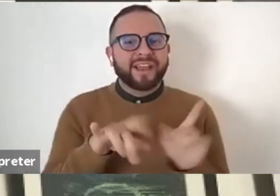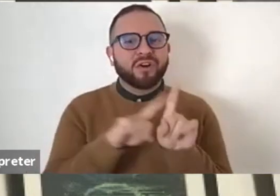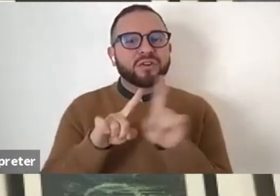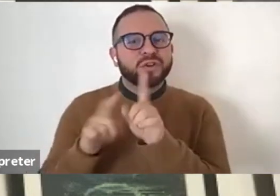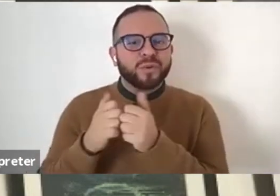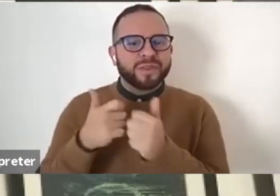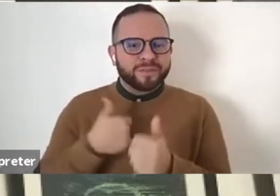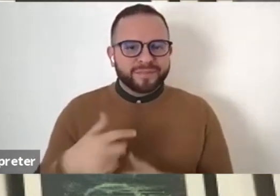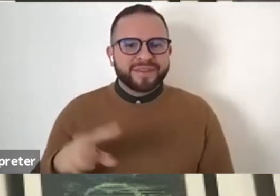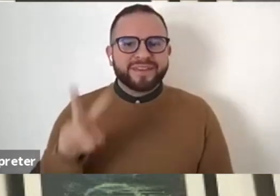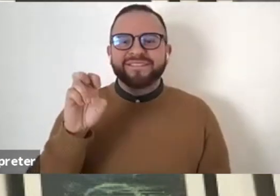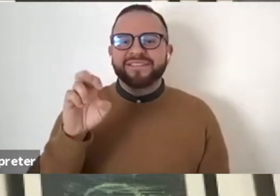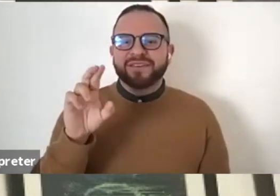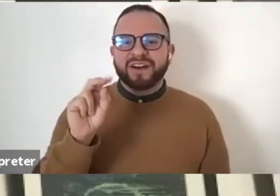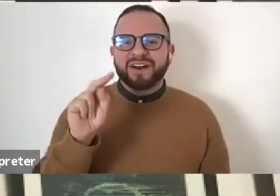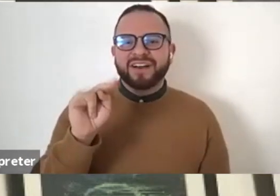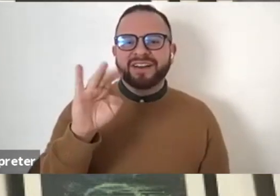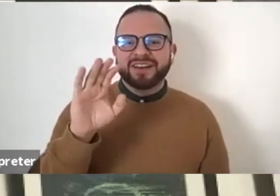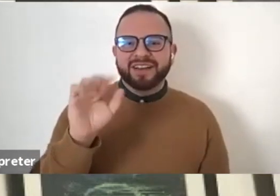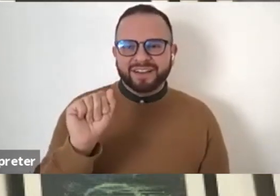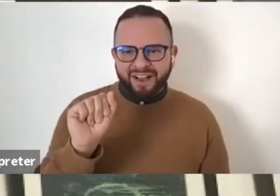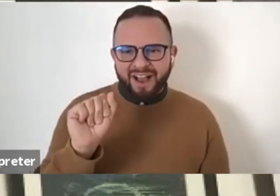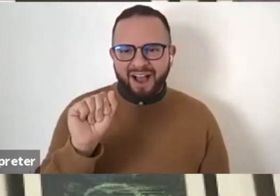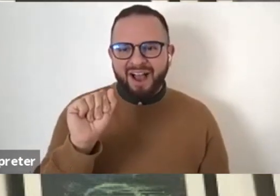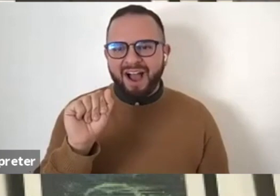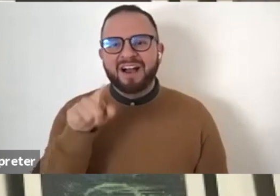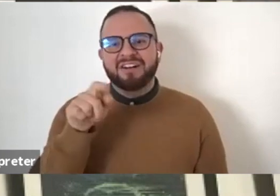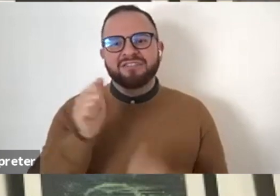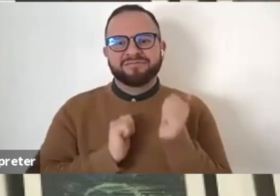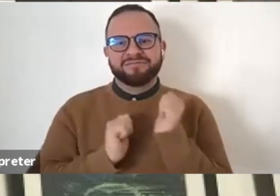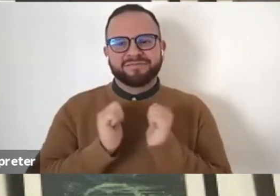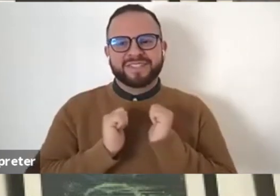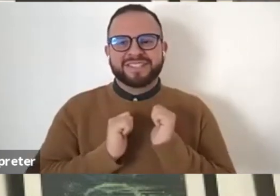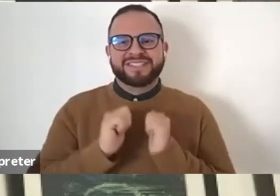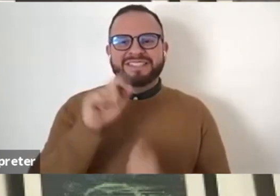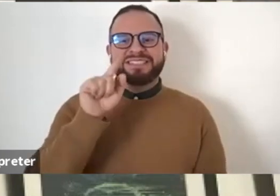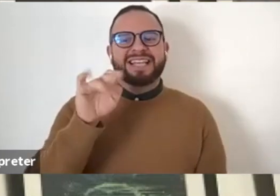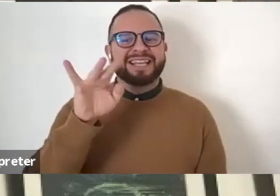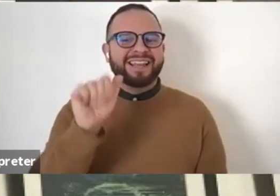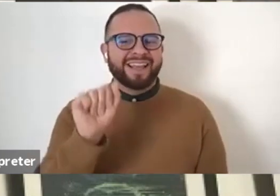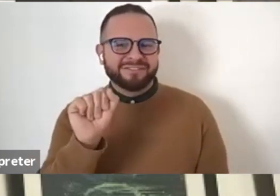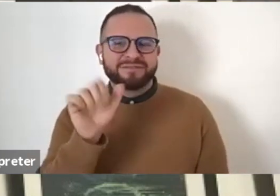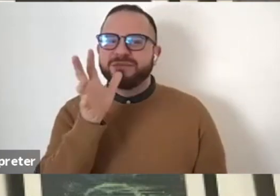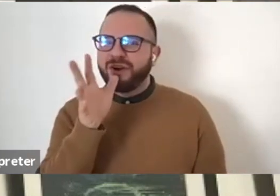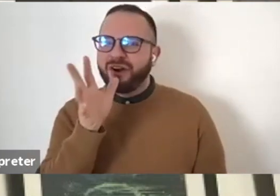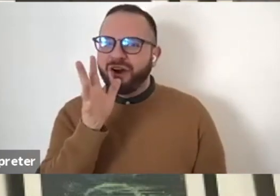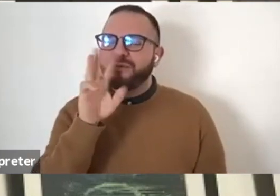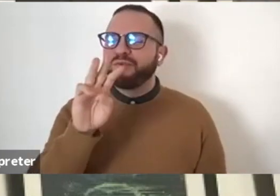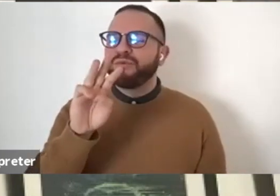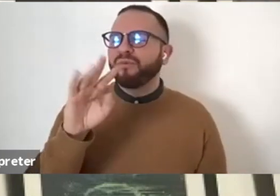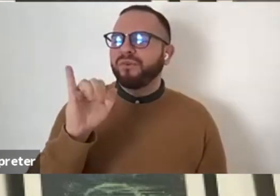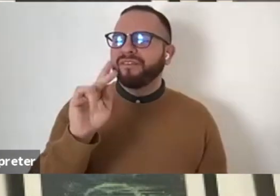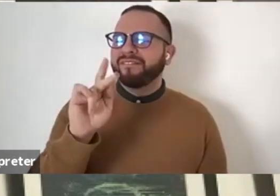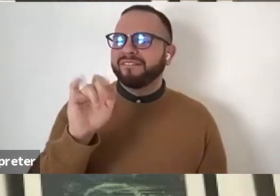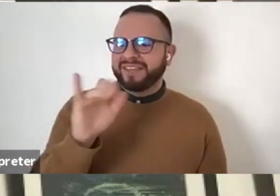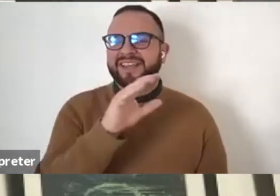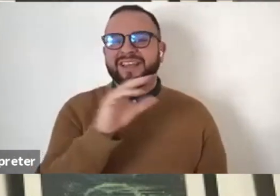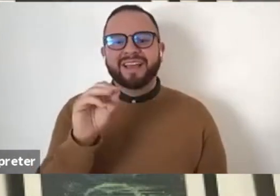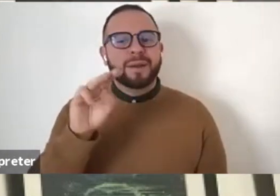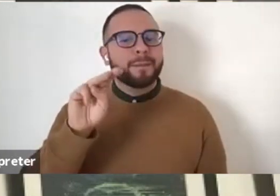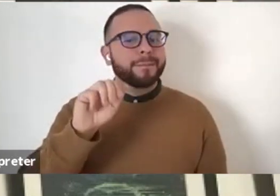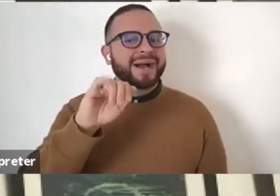Rosati, actor who plays Wiki, the mother of Zhenia, and also Maja